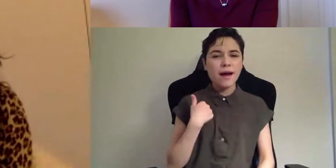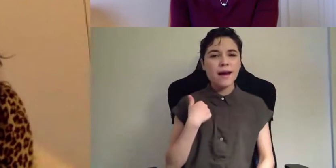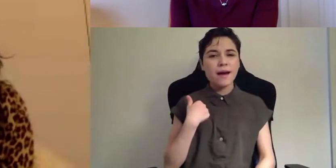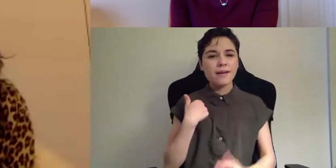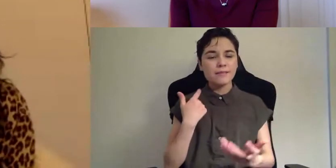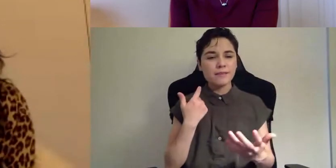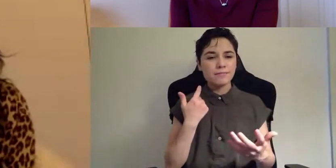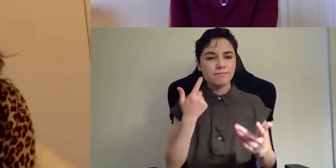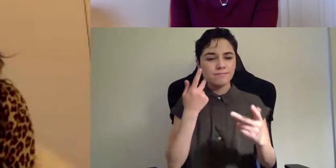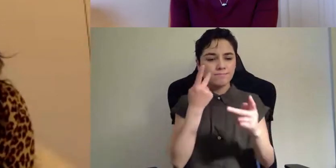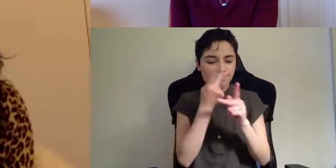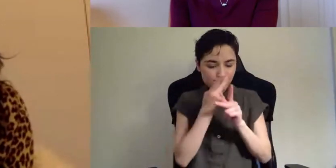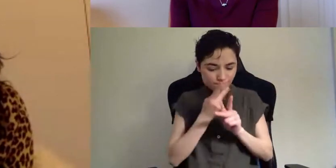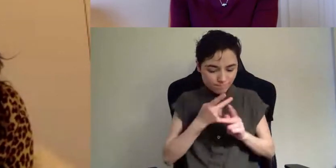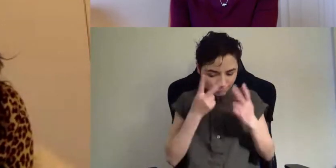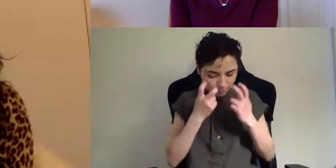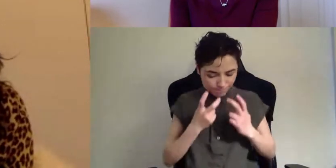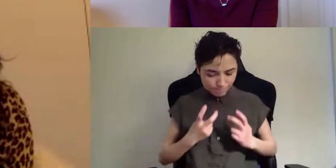So,